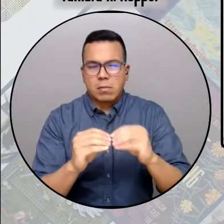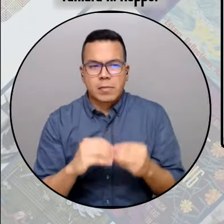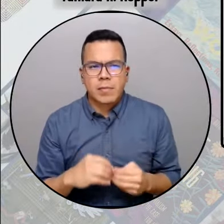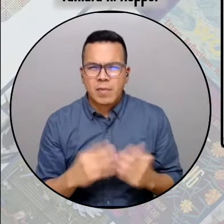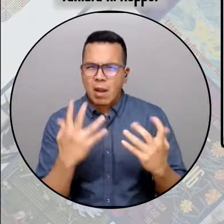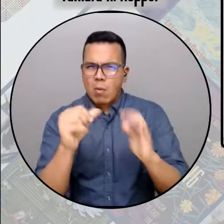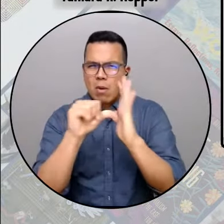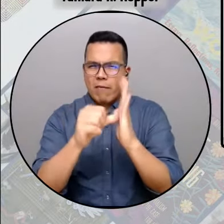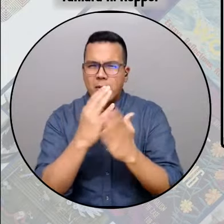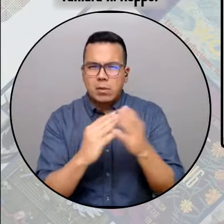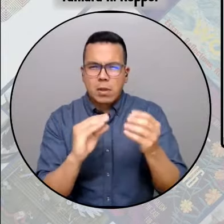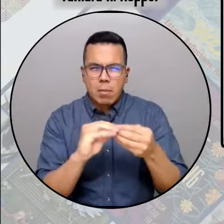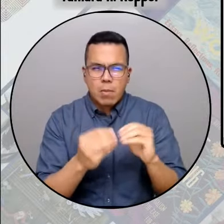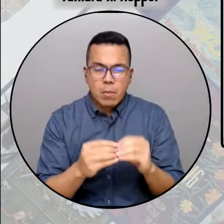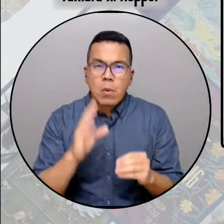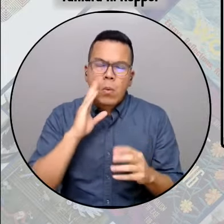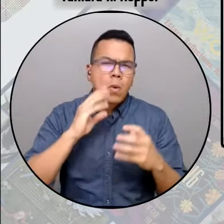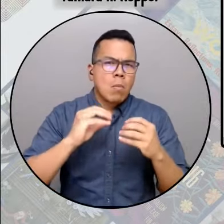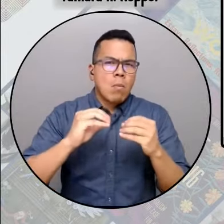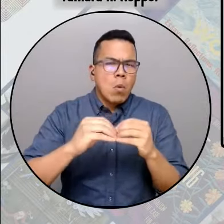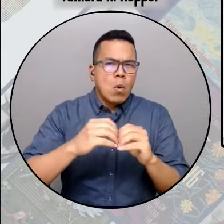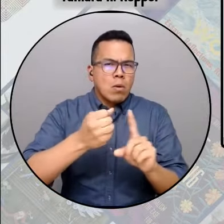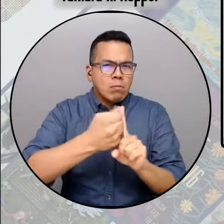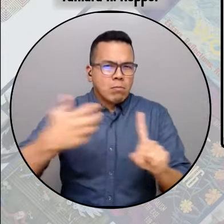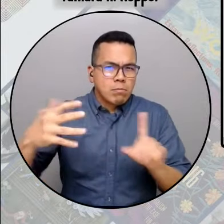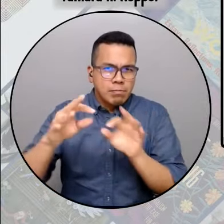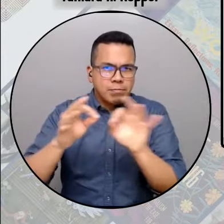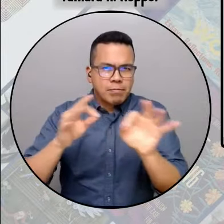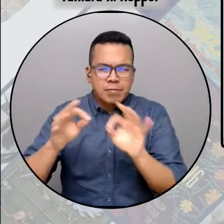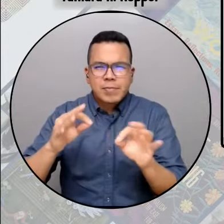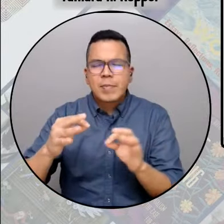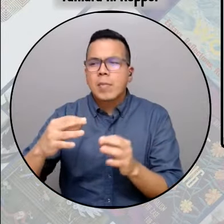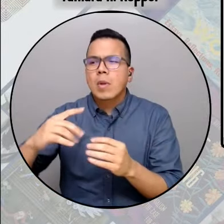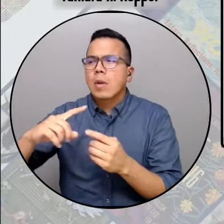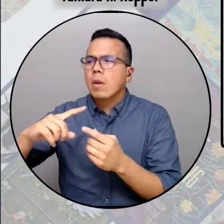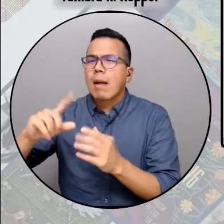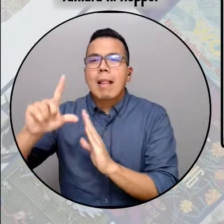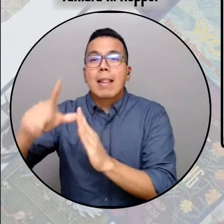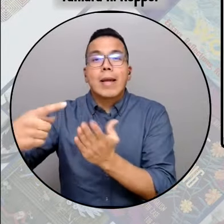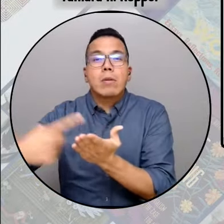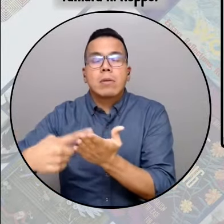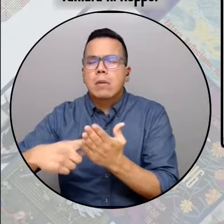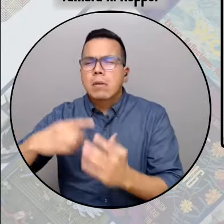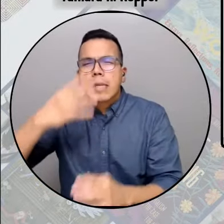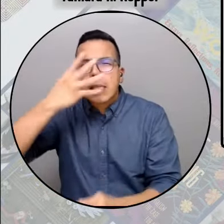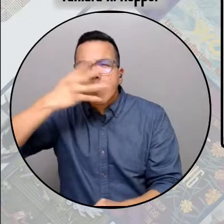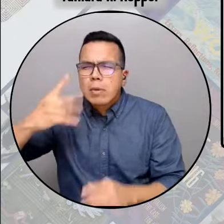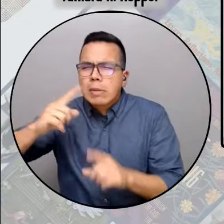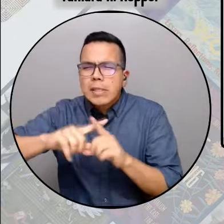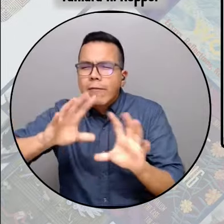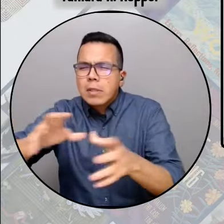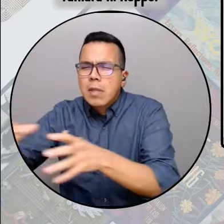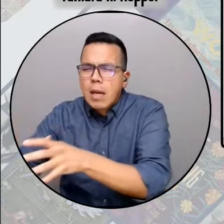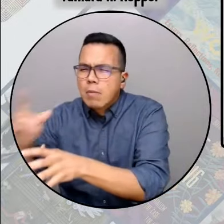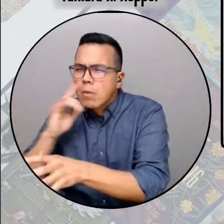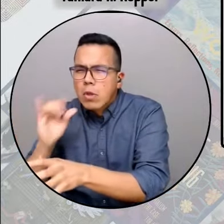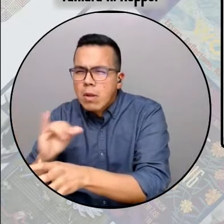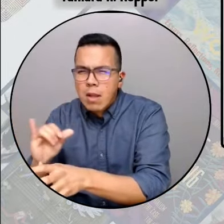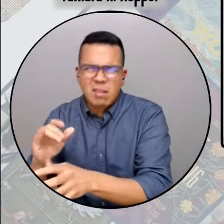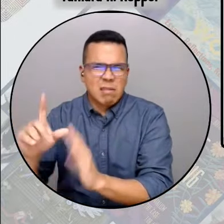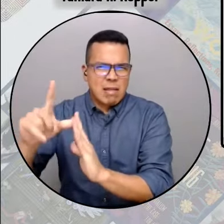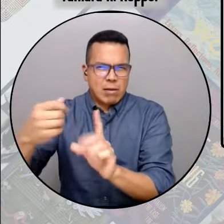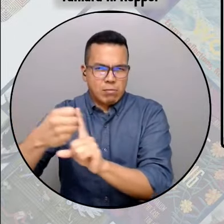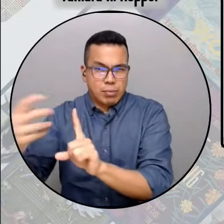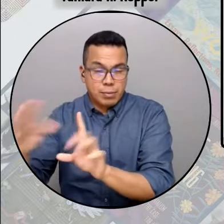going to talk about this a little bit more when we get to kind of types of immigrants. This language, like aliens, is offensive, but this